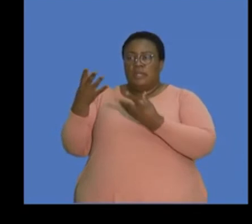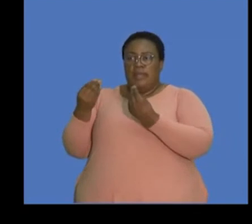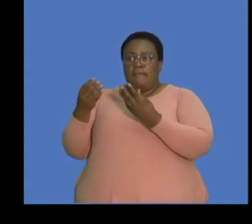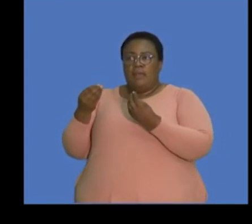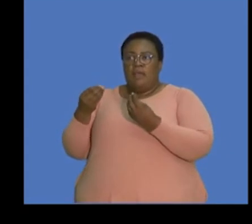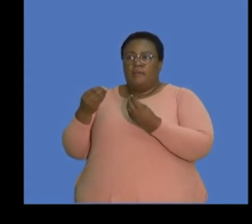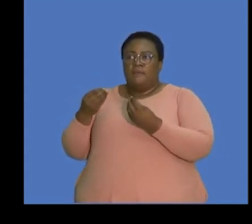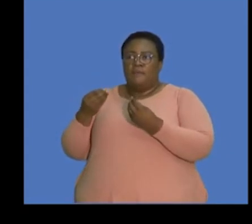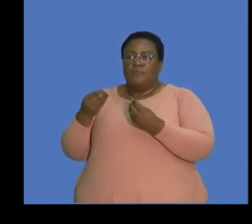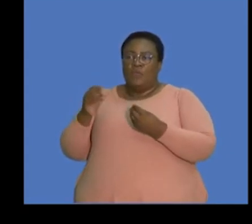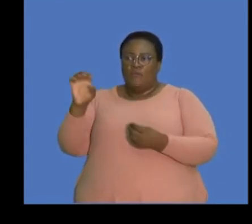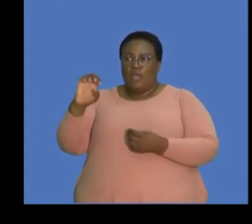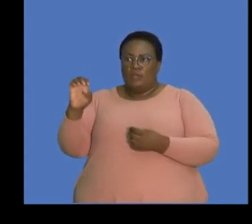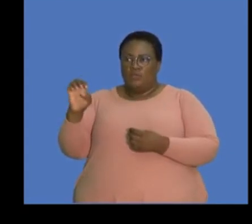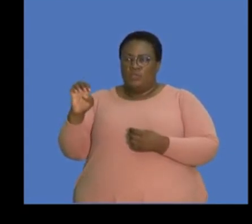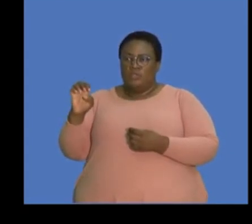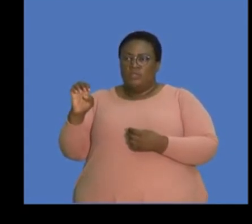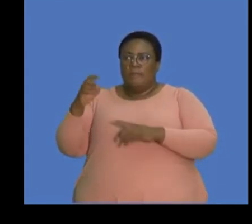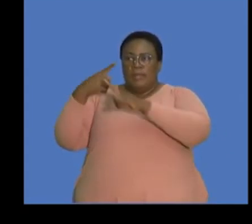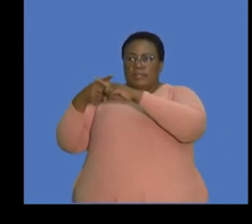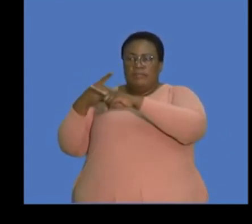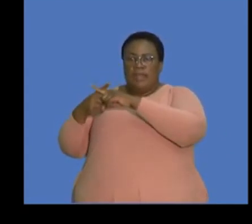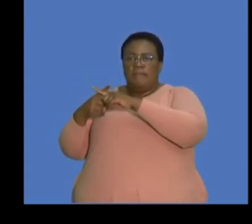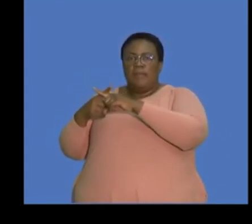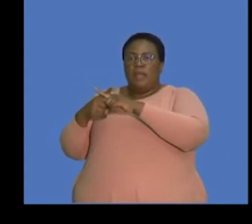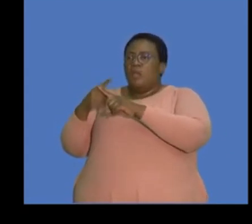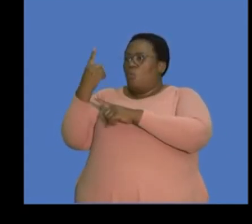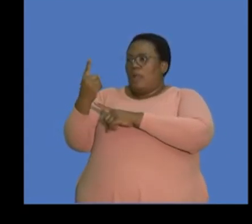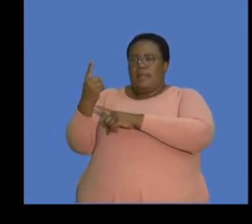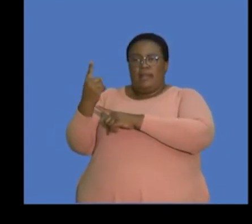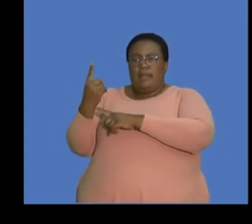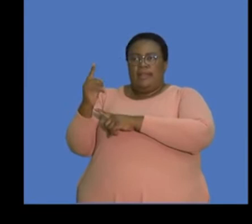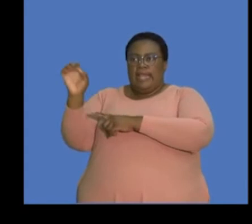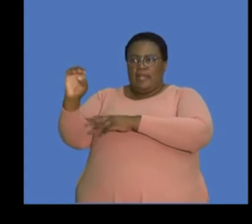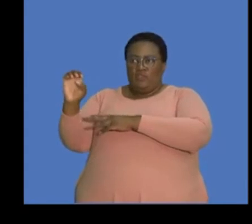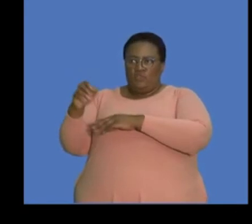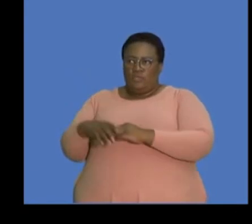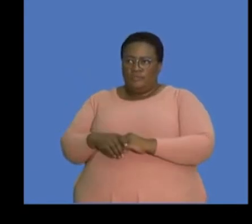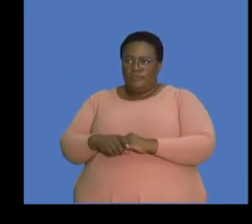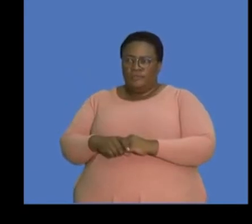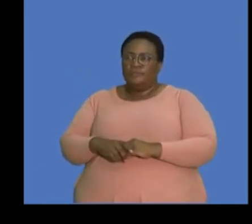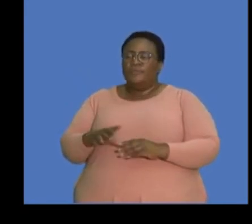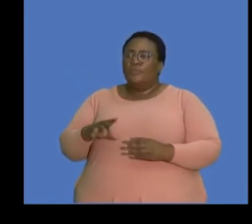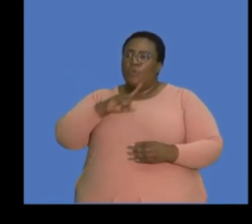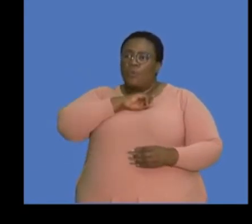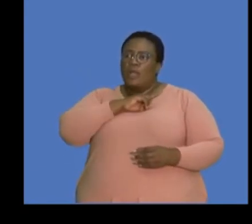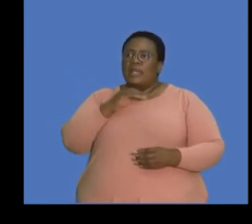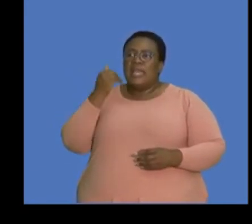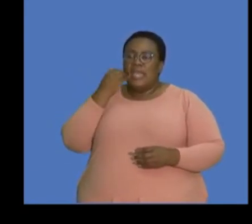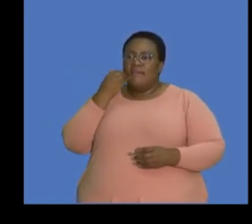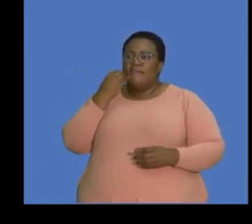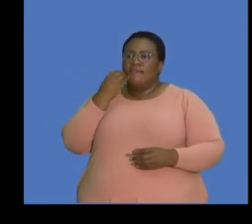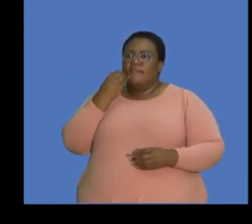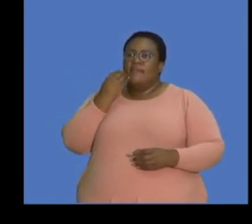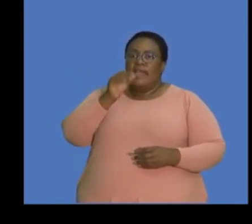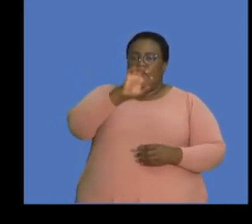added multiplied by the charge of a single electron. That's what it is. Because when the